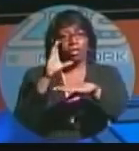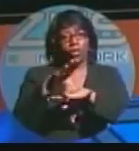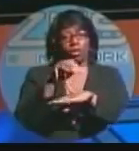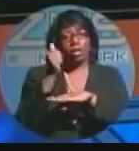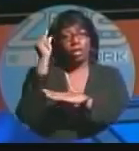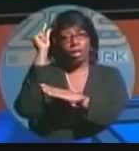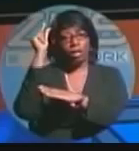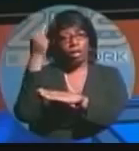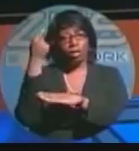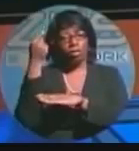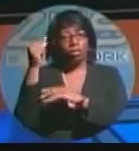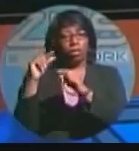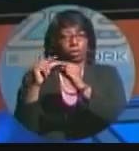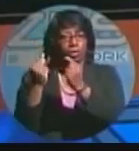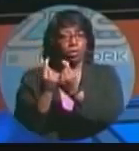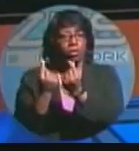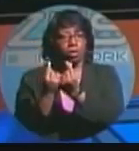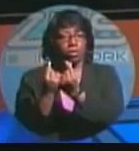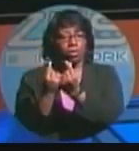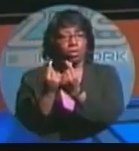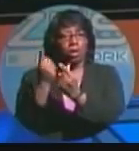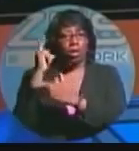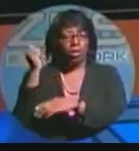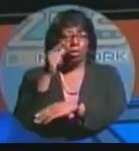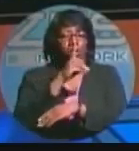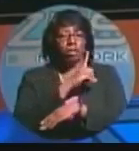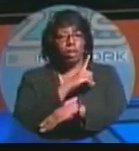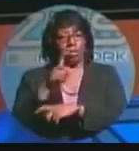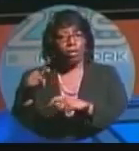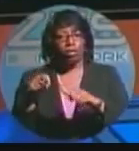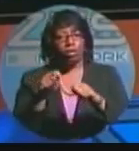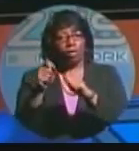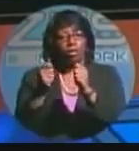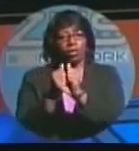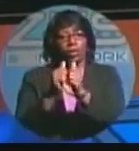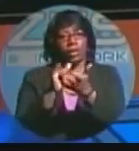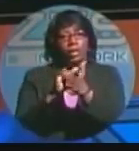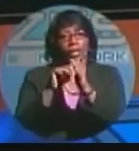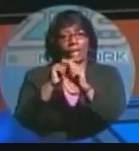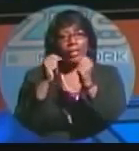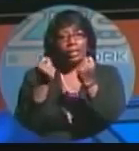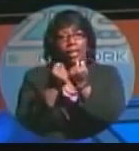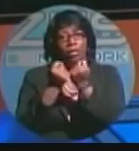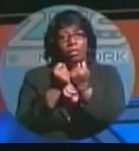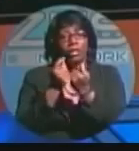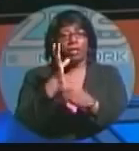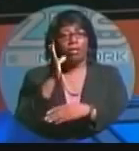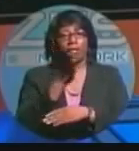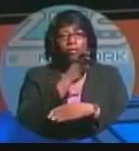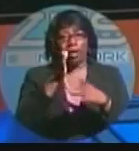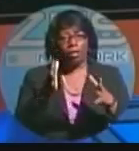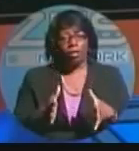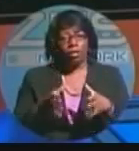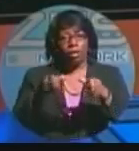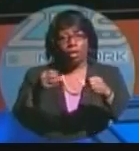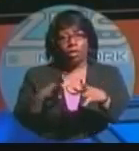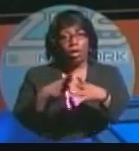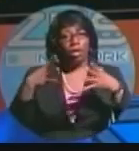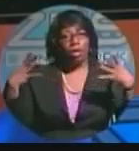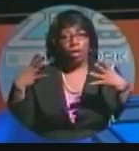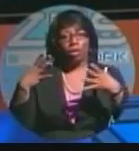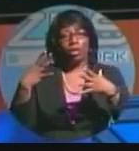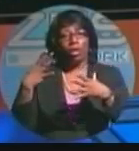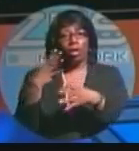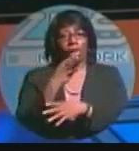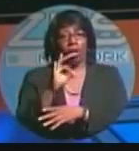government agencies. LaDon Davis traveled with the team and tells that farmers lost lots of crop in Long Island and storm surge